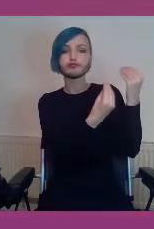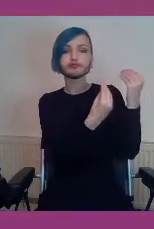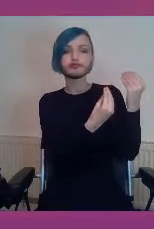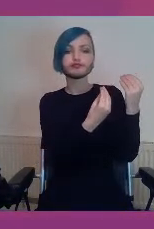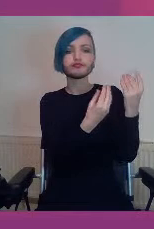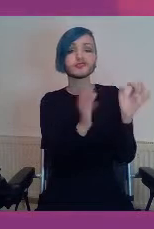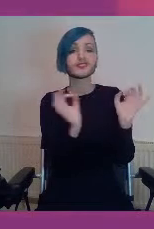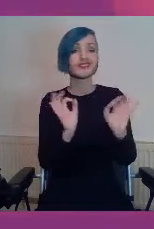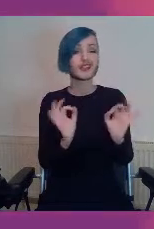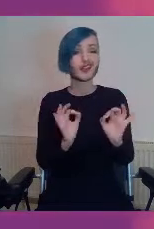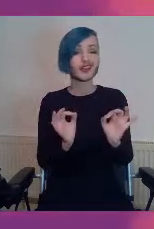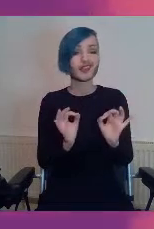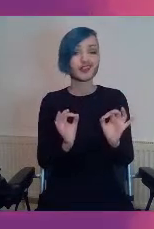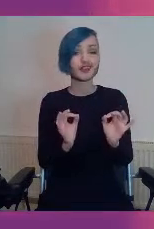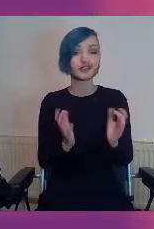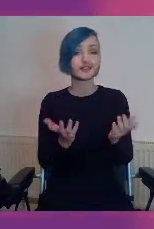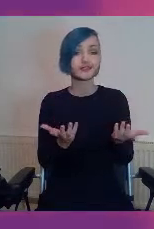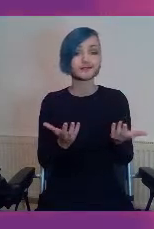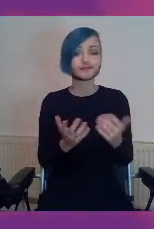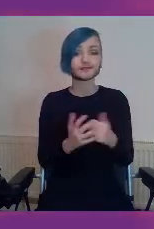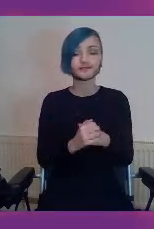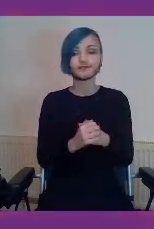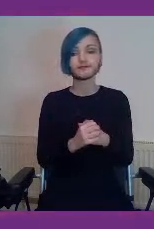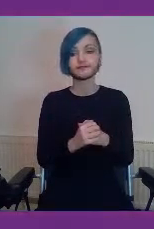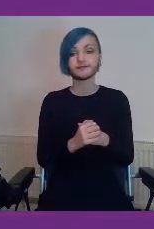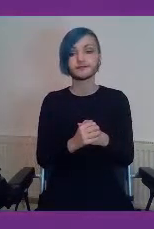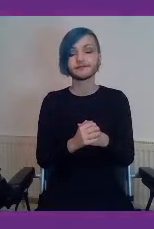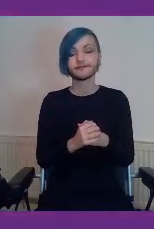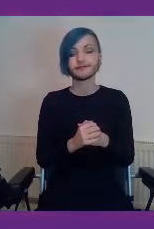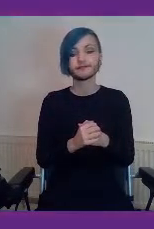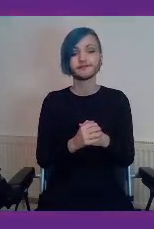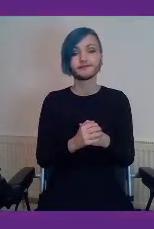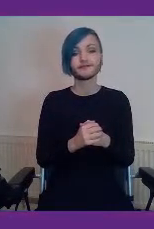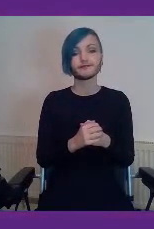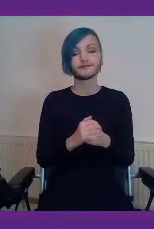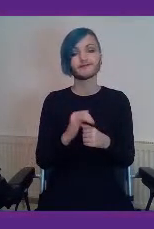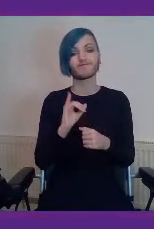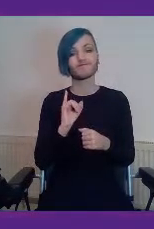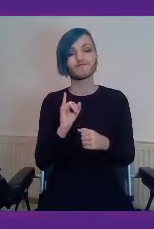the education was unfortunately left apart